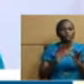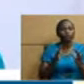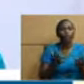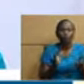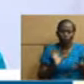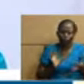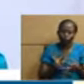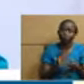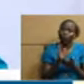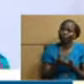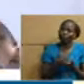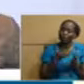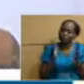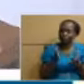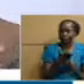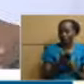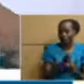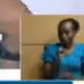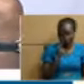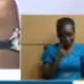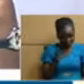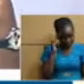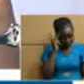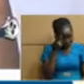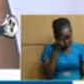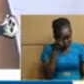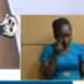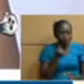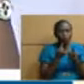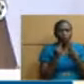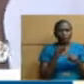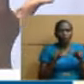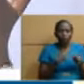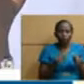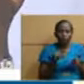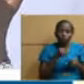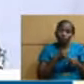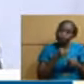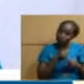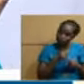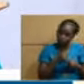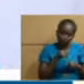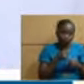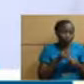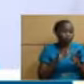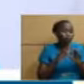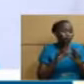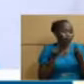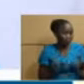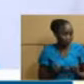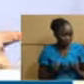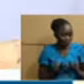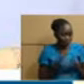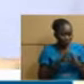big gap there. When you look at our policy, it talks about the involvement of families when we are talking